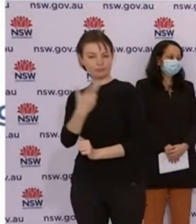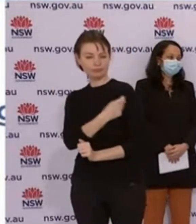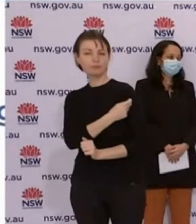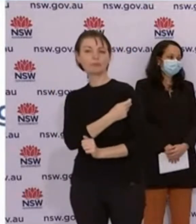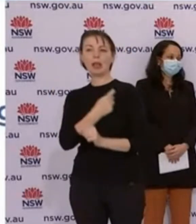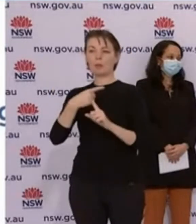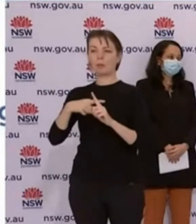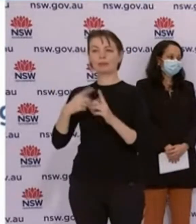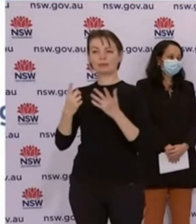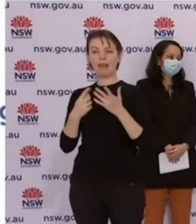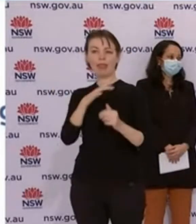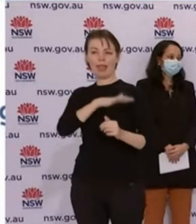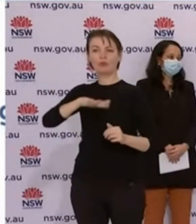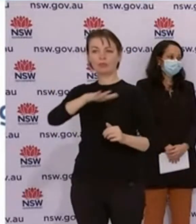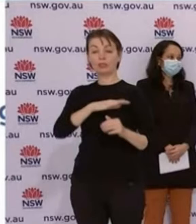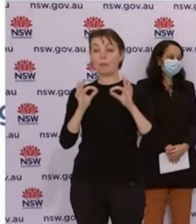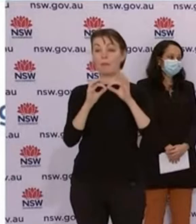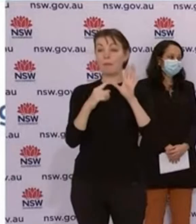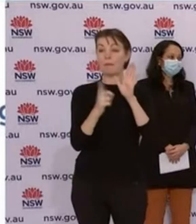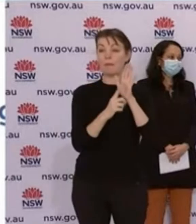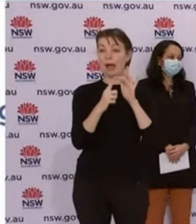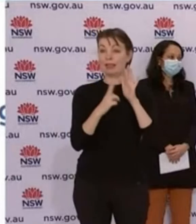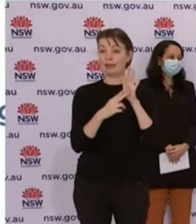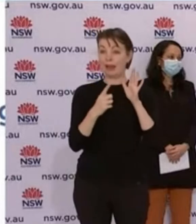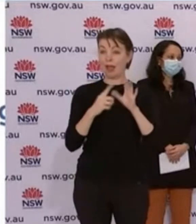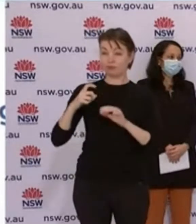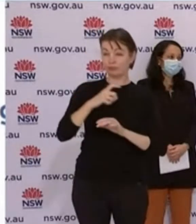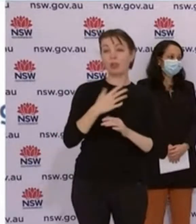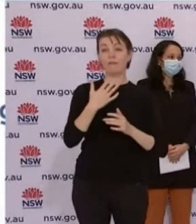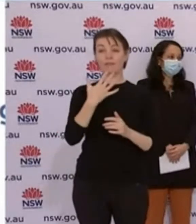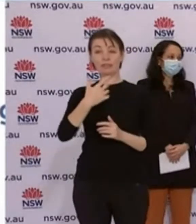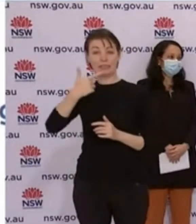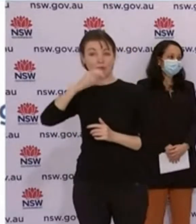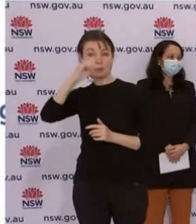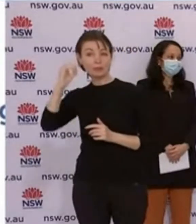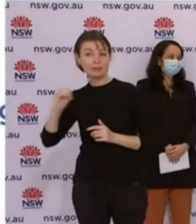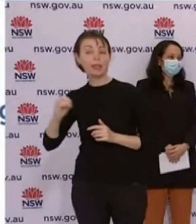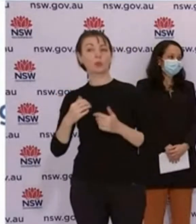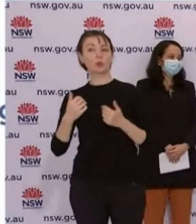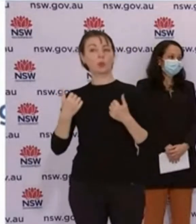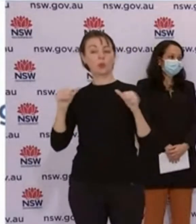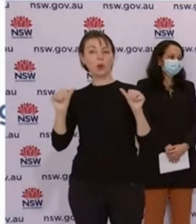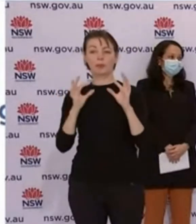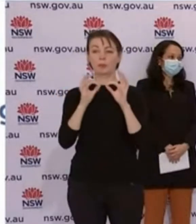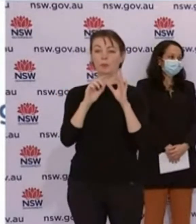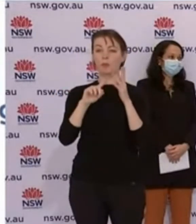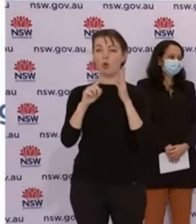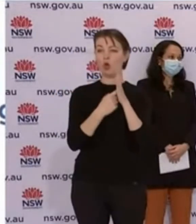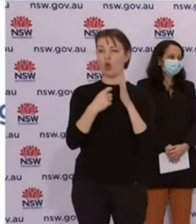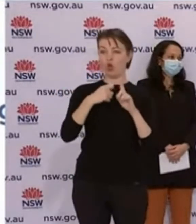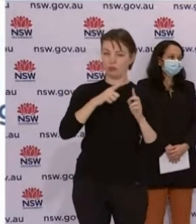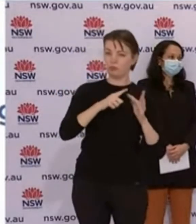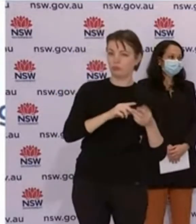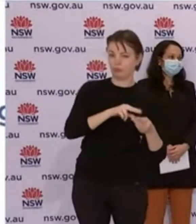dose, 33% double dose. Ballina, good numbers at 57 and 33. And to Burke, what a fantastic bit of movement